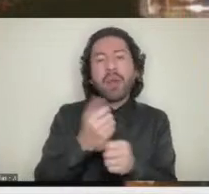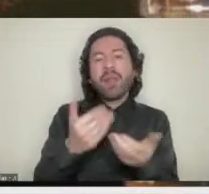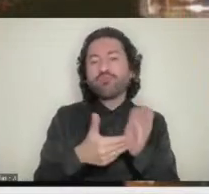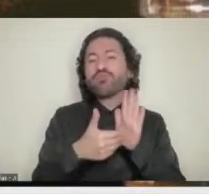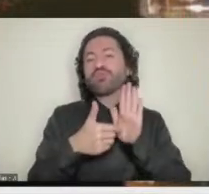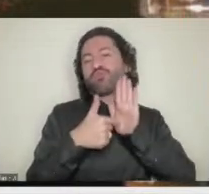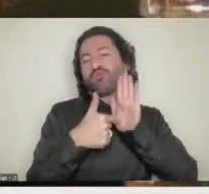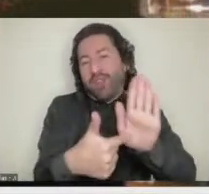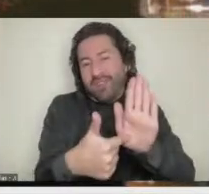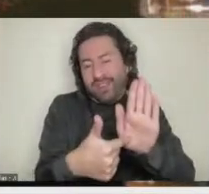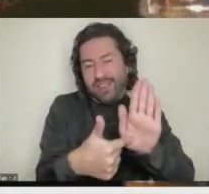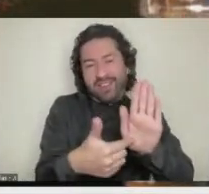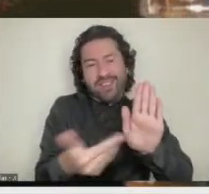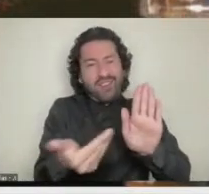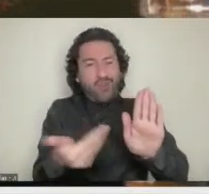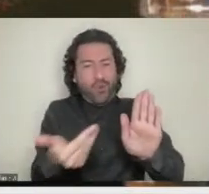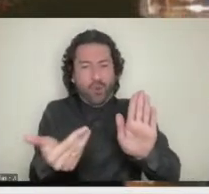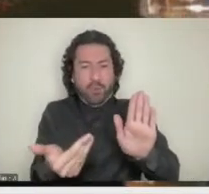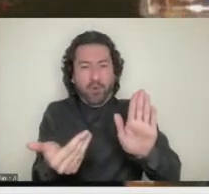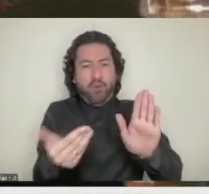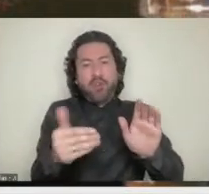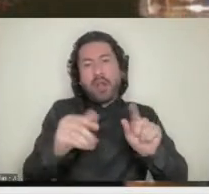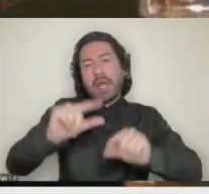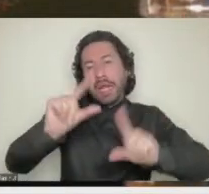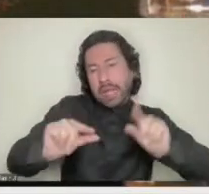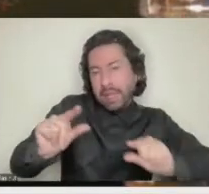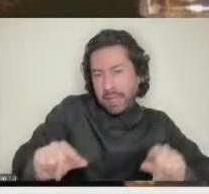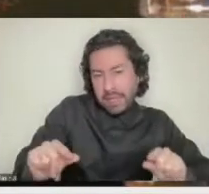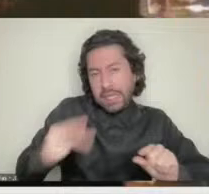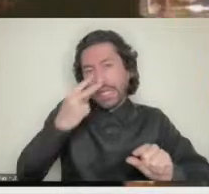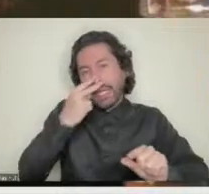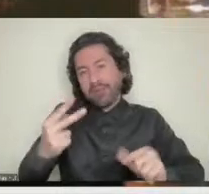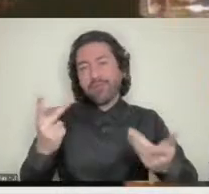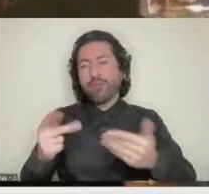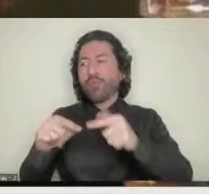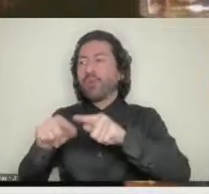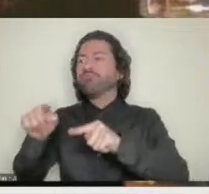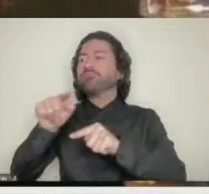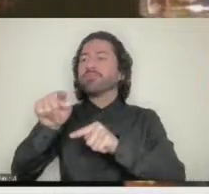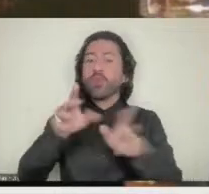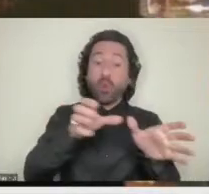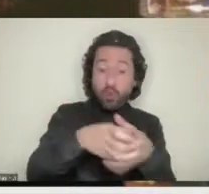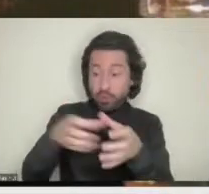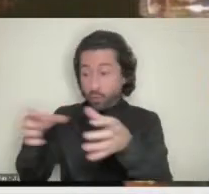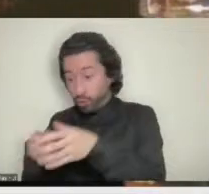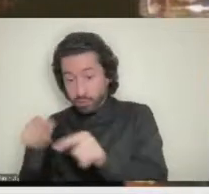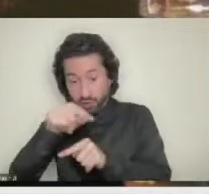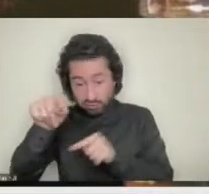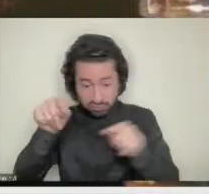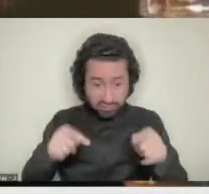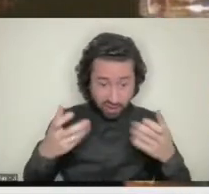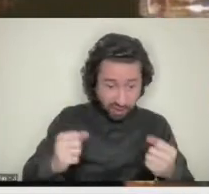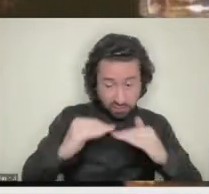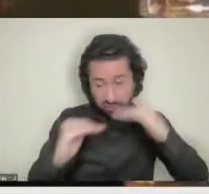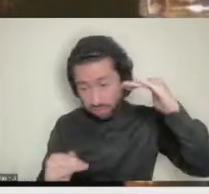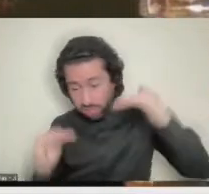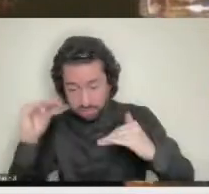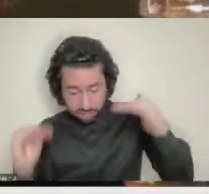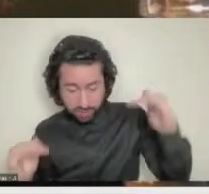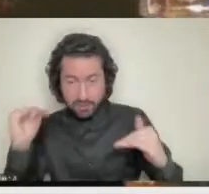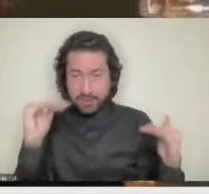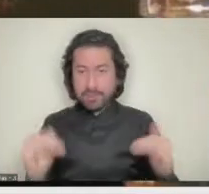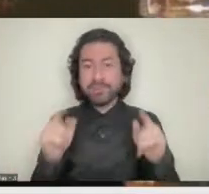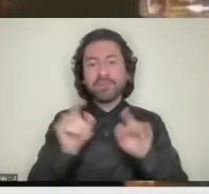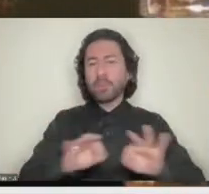work on statistical visibility to show what's happening with certain these